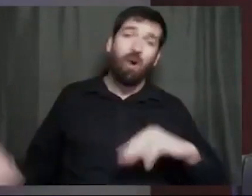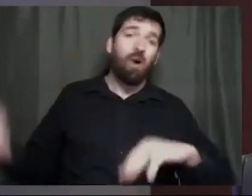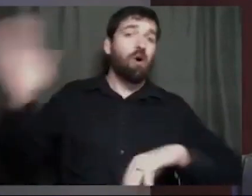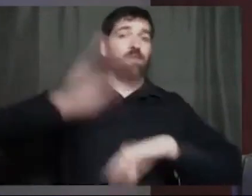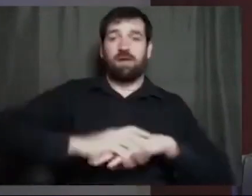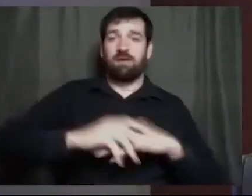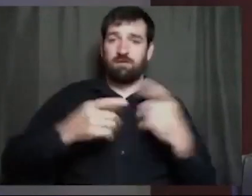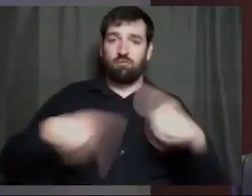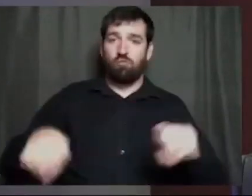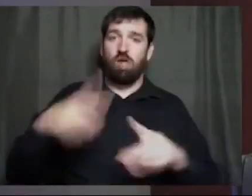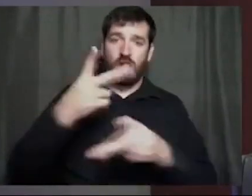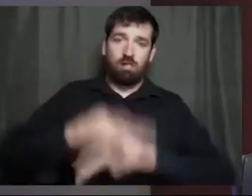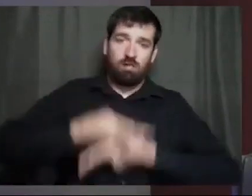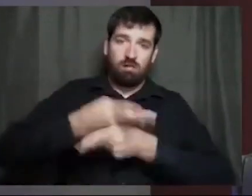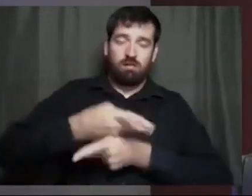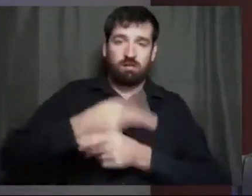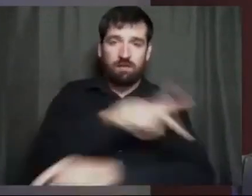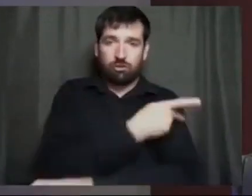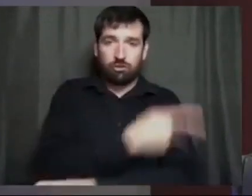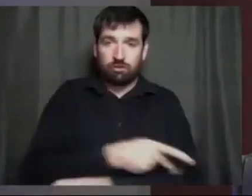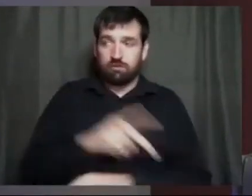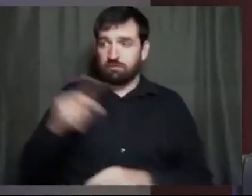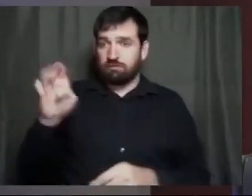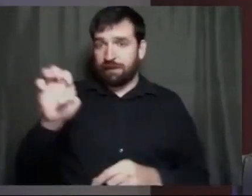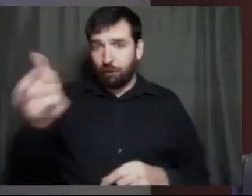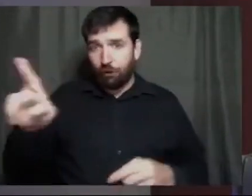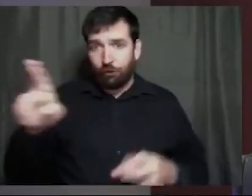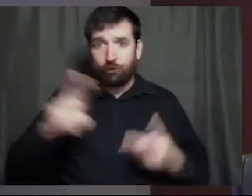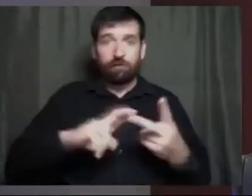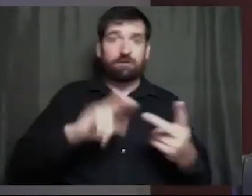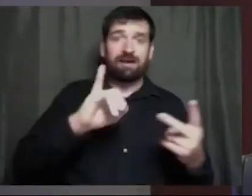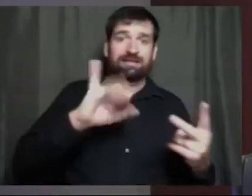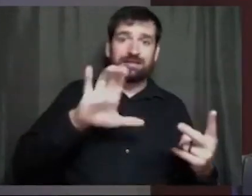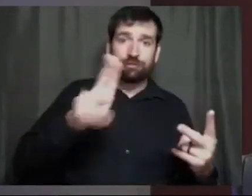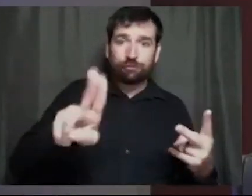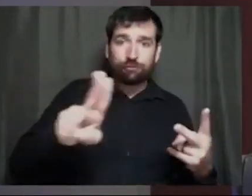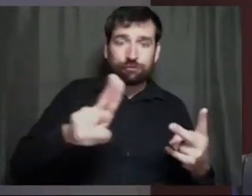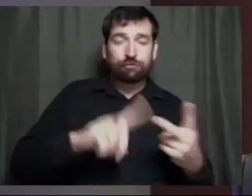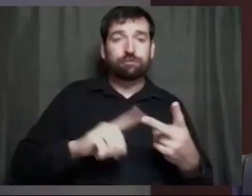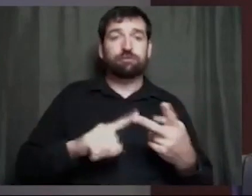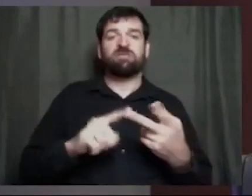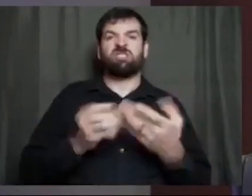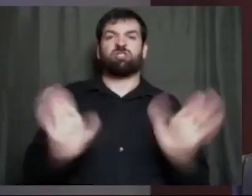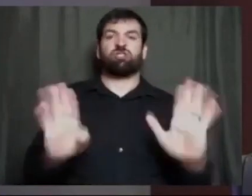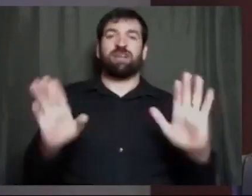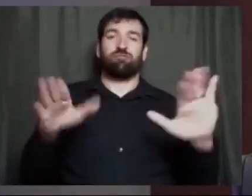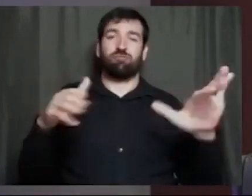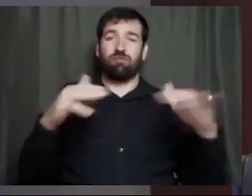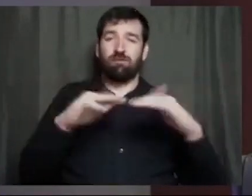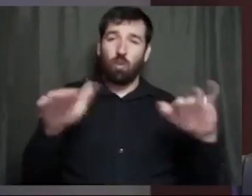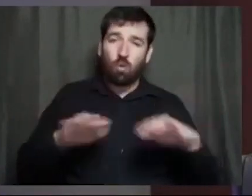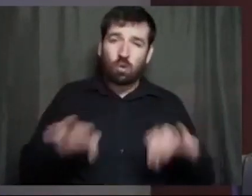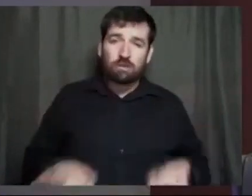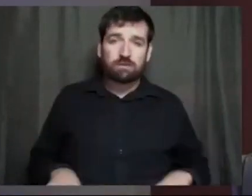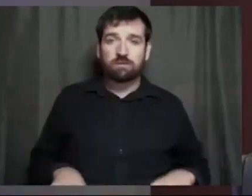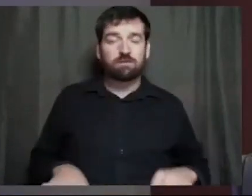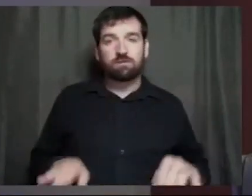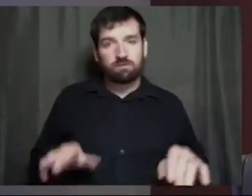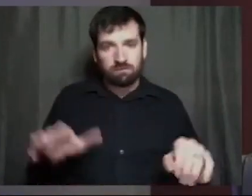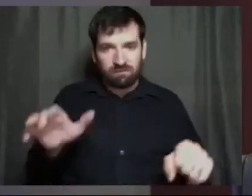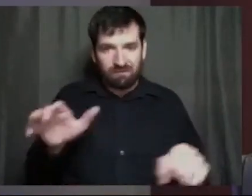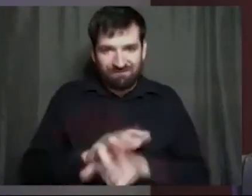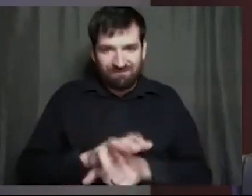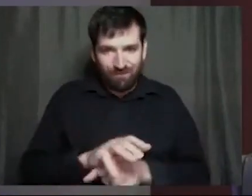the hospital, whether that's in the ER, the ICUs, the general wards, and it is completely safe. There is